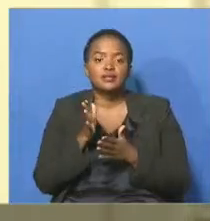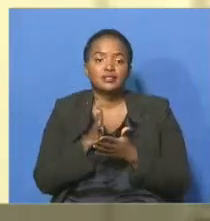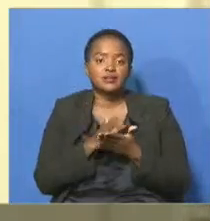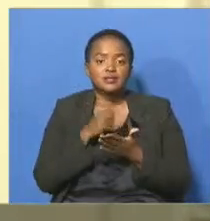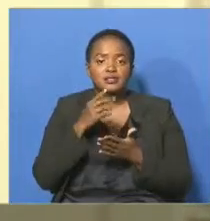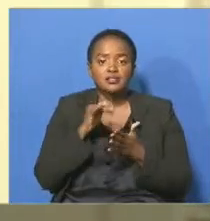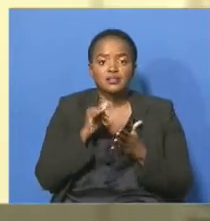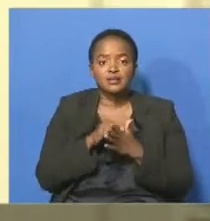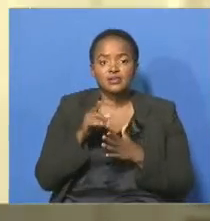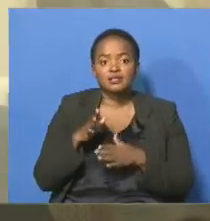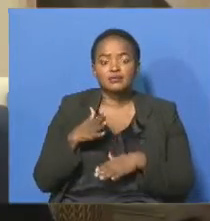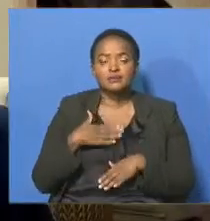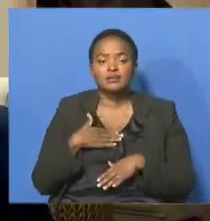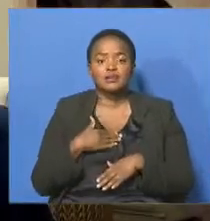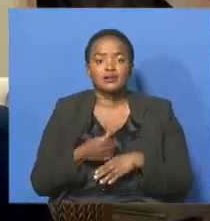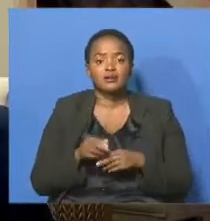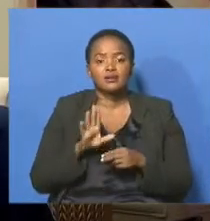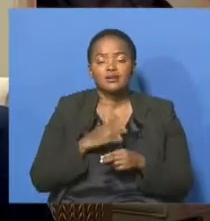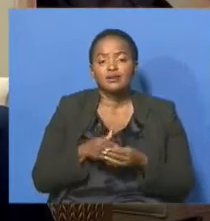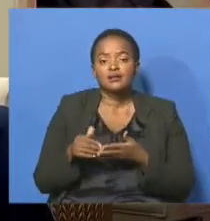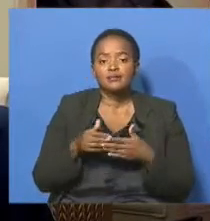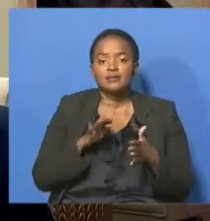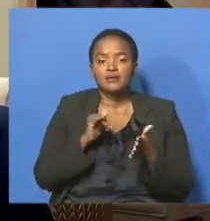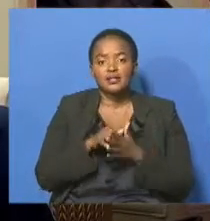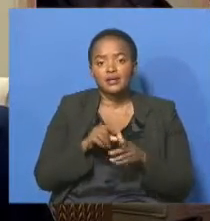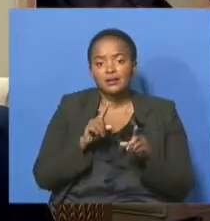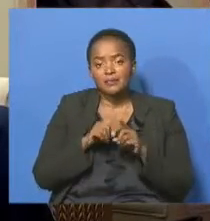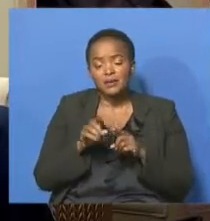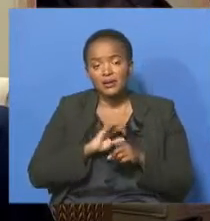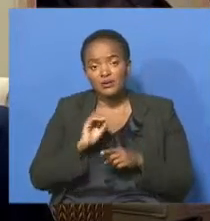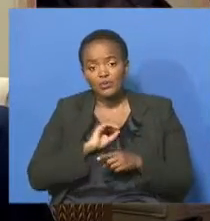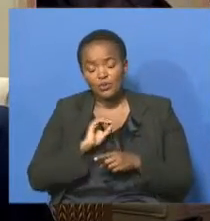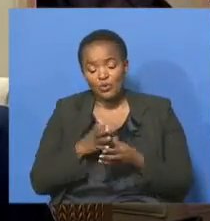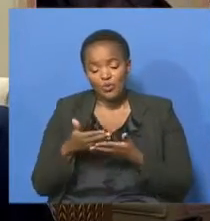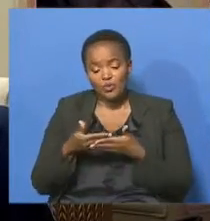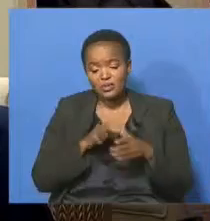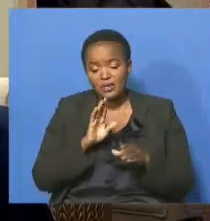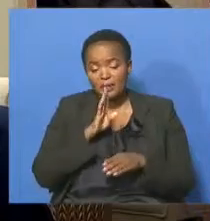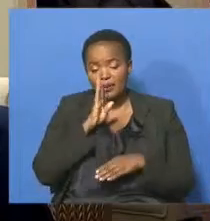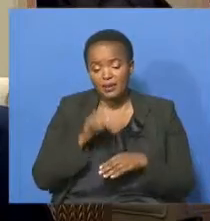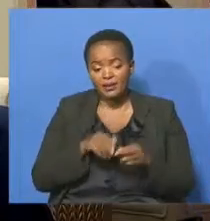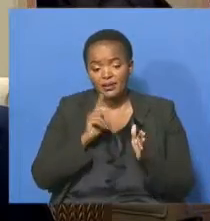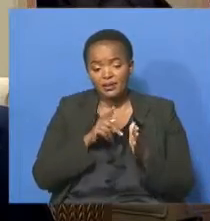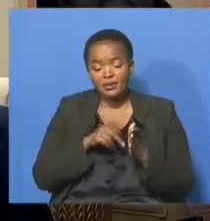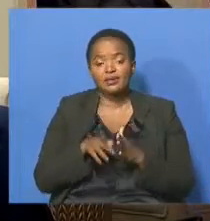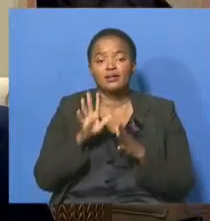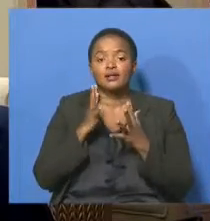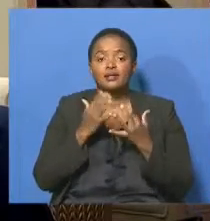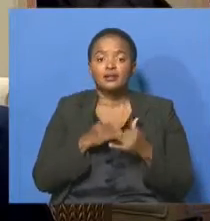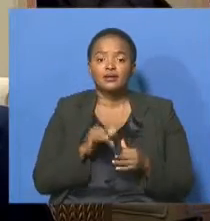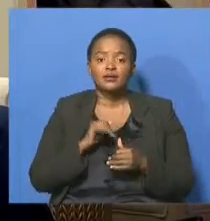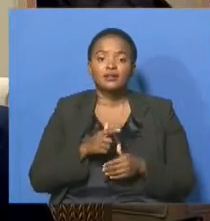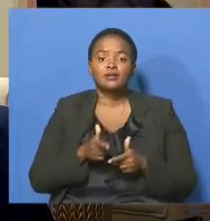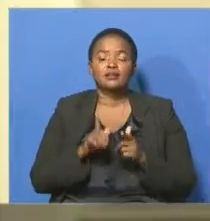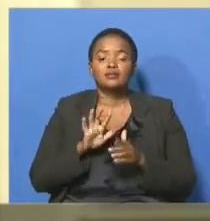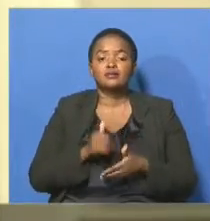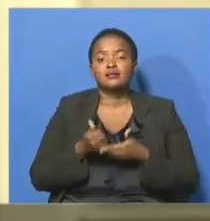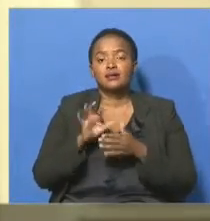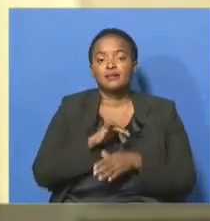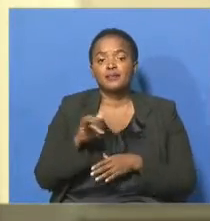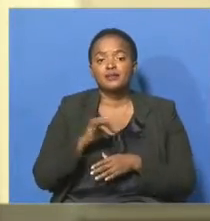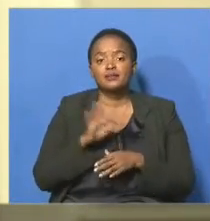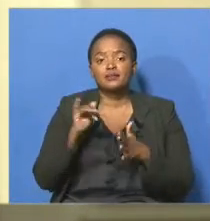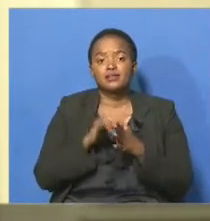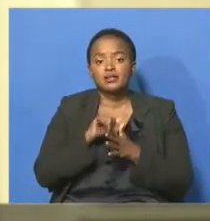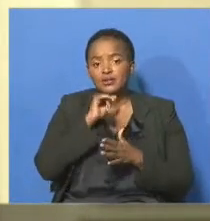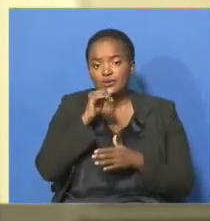Matau a ra nna mme ngwana o bolawayo e le wa gagwe jaanong ga dinkame a re tswe mo go ena a re thusane ke se ka